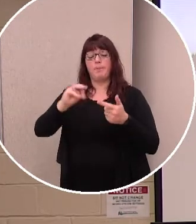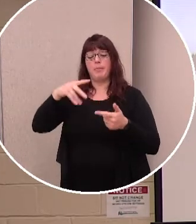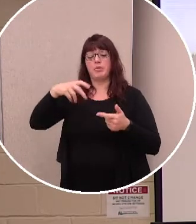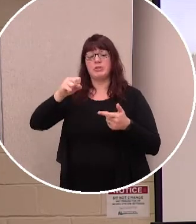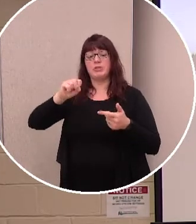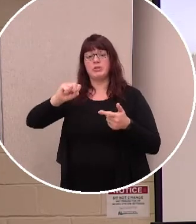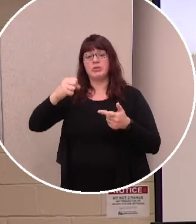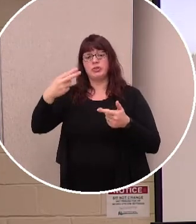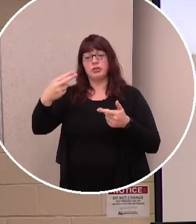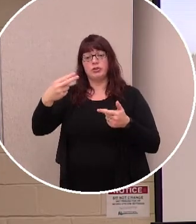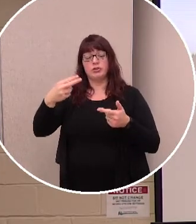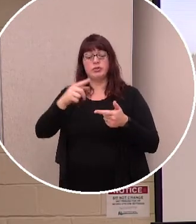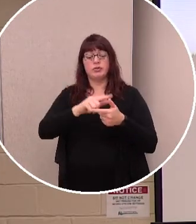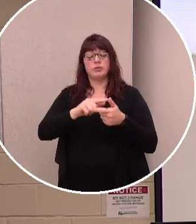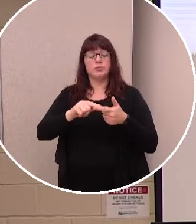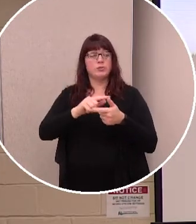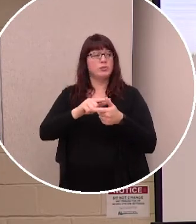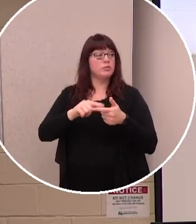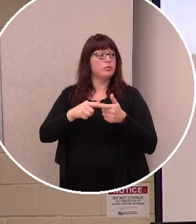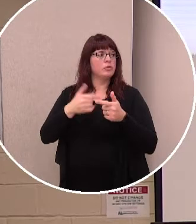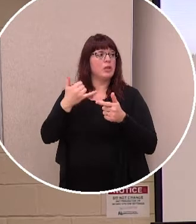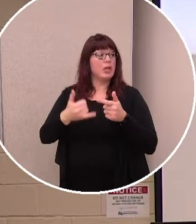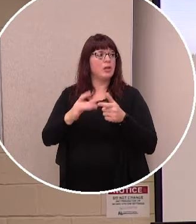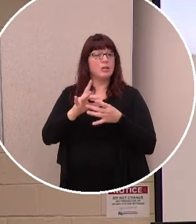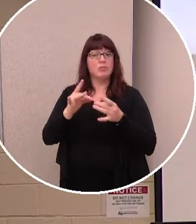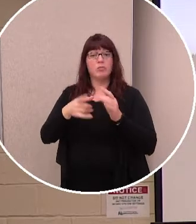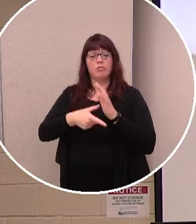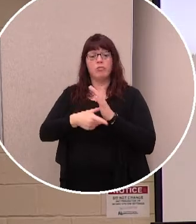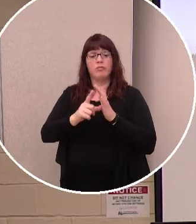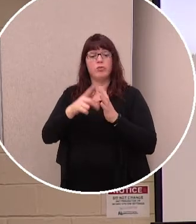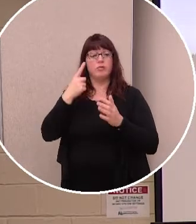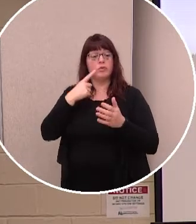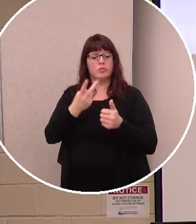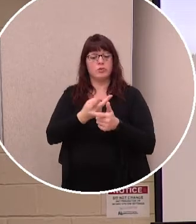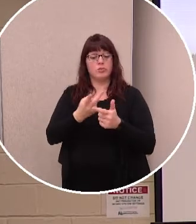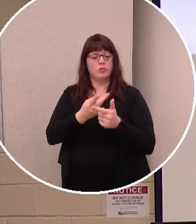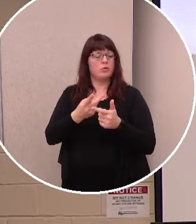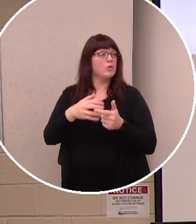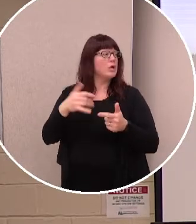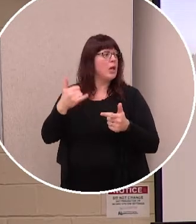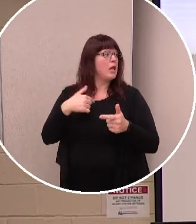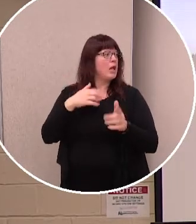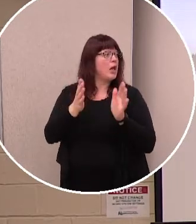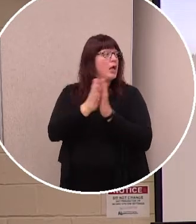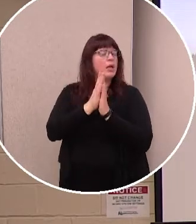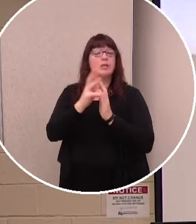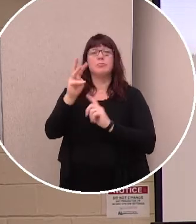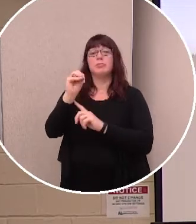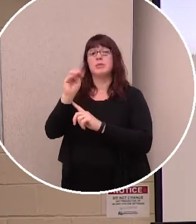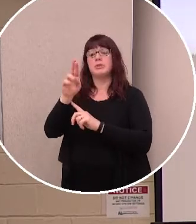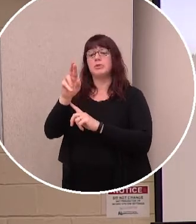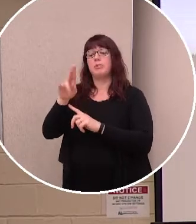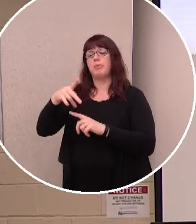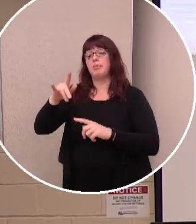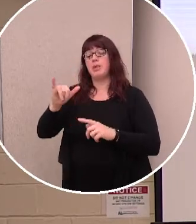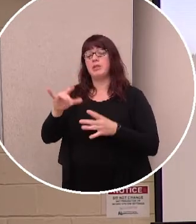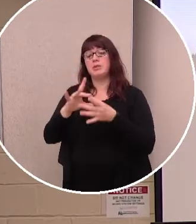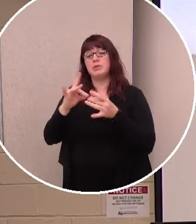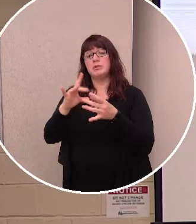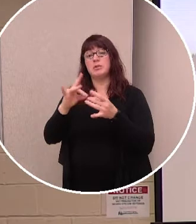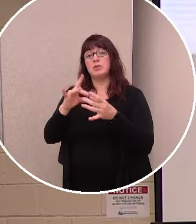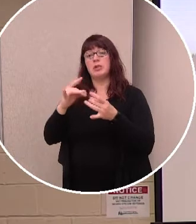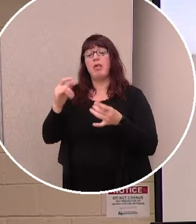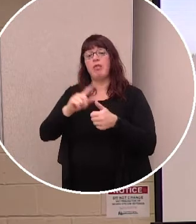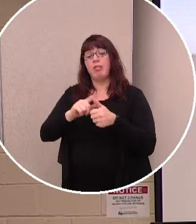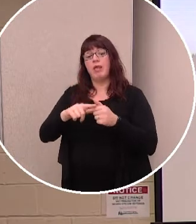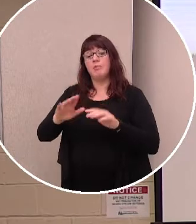school feeder system review. We're going to get Mr. Pippi to do a brief update, and then we'll move to a motion that our